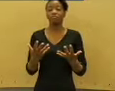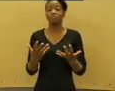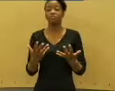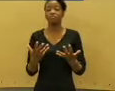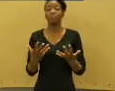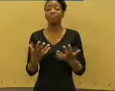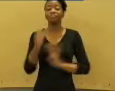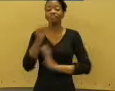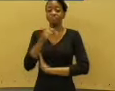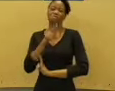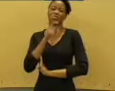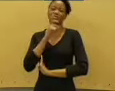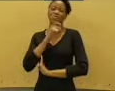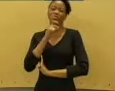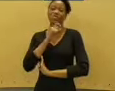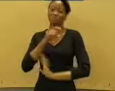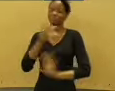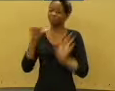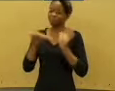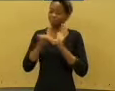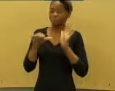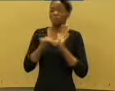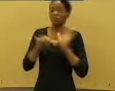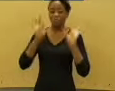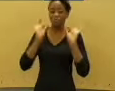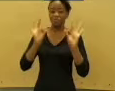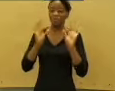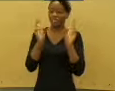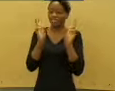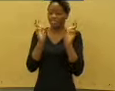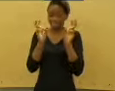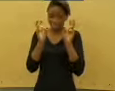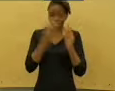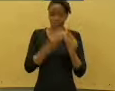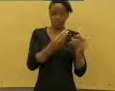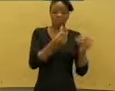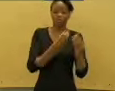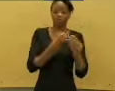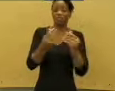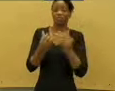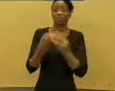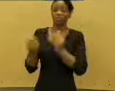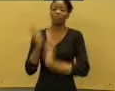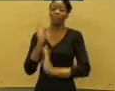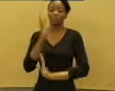very useful for other issues that need to be solved on campus. Yeah.